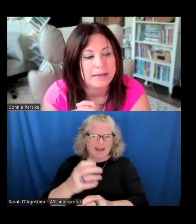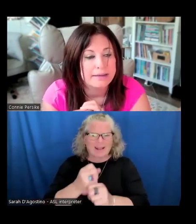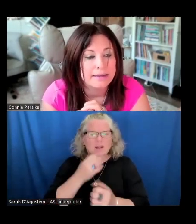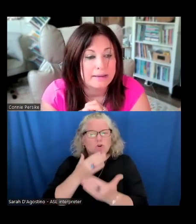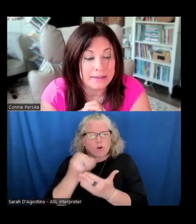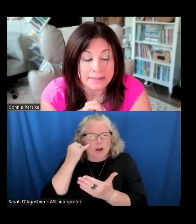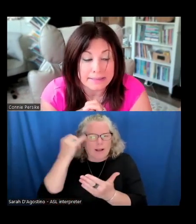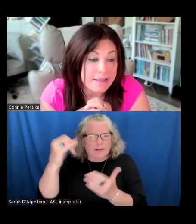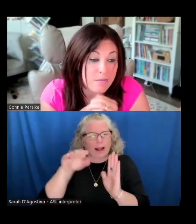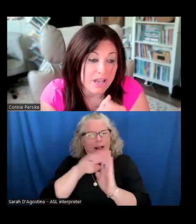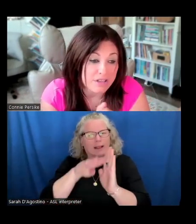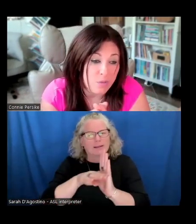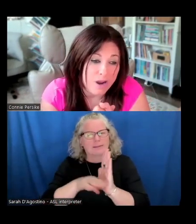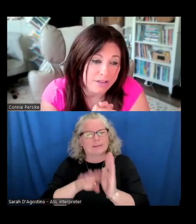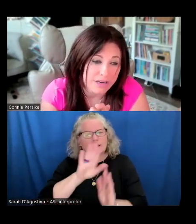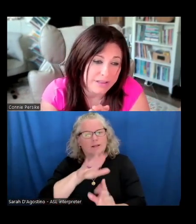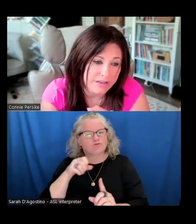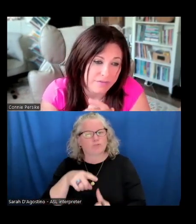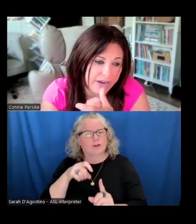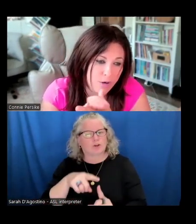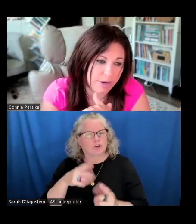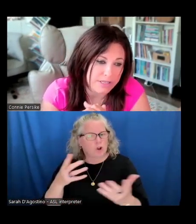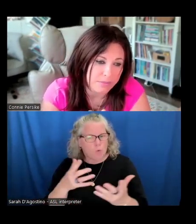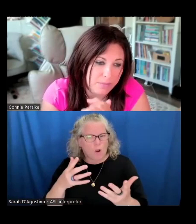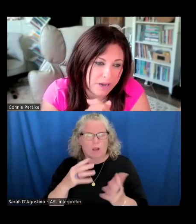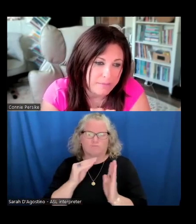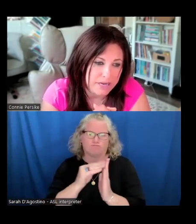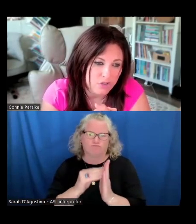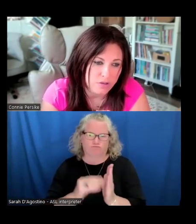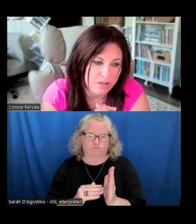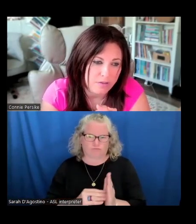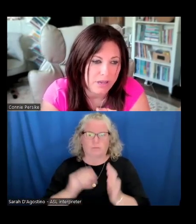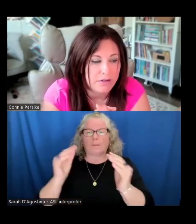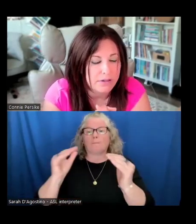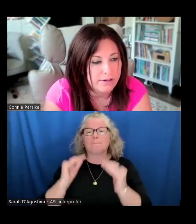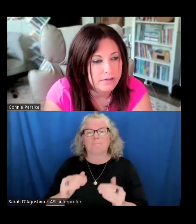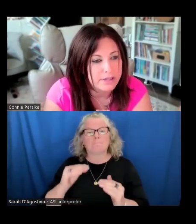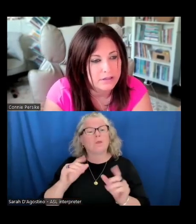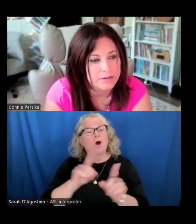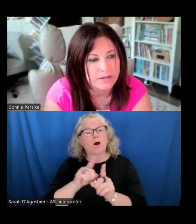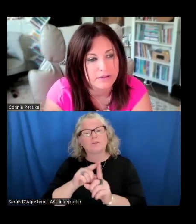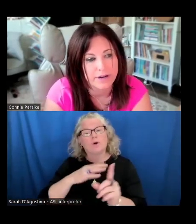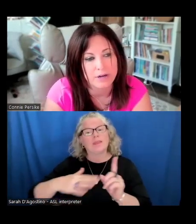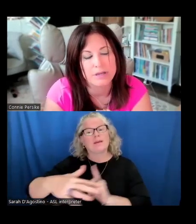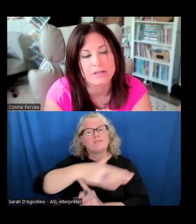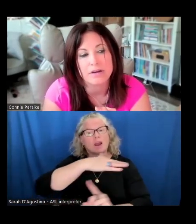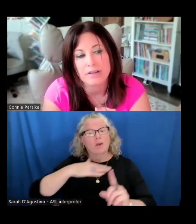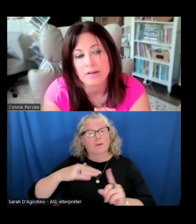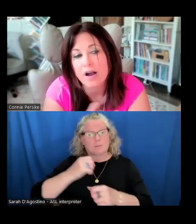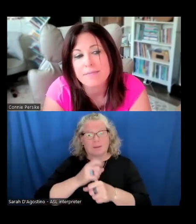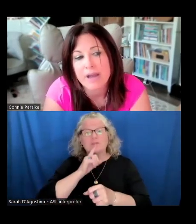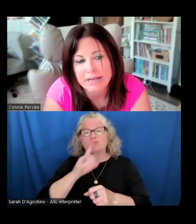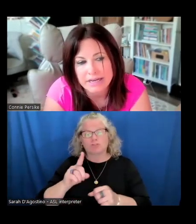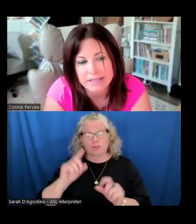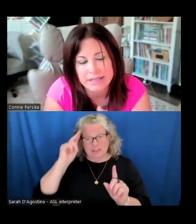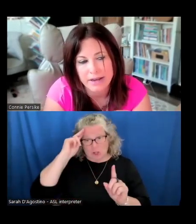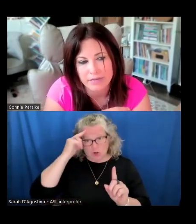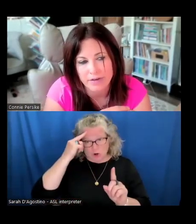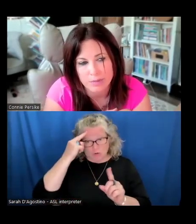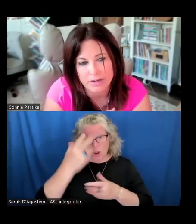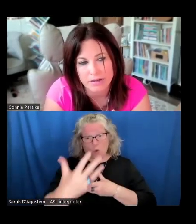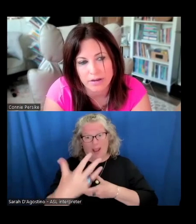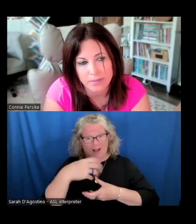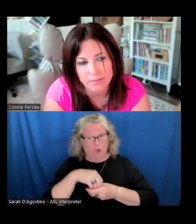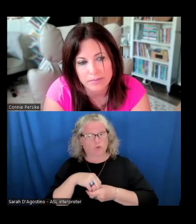are. And then we also want to look at the environment, and we want to make sure that we have a neuro-inclusive environment. Are there unmet needs in